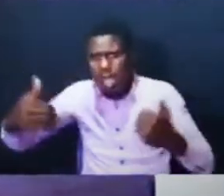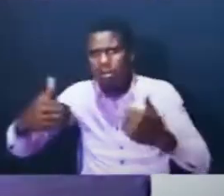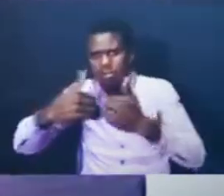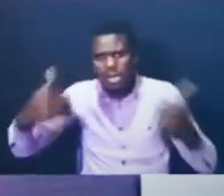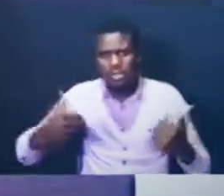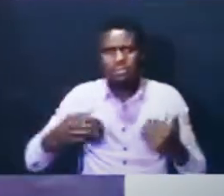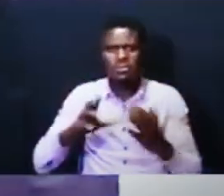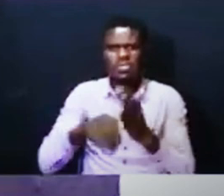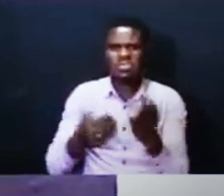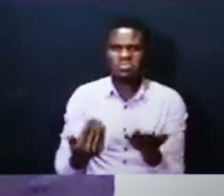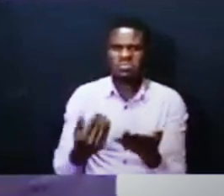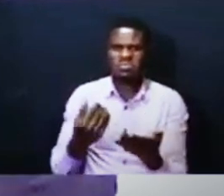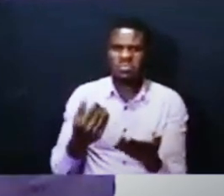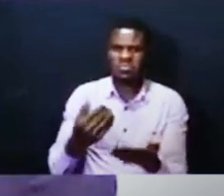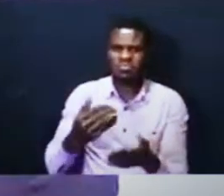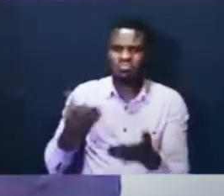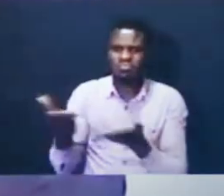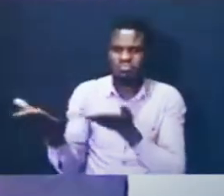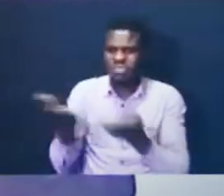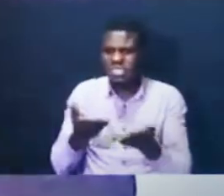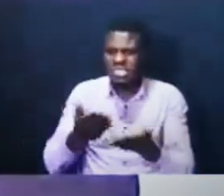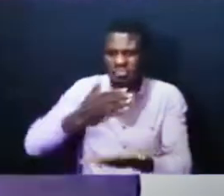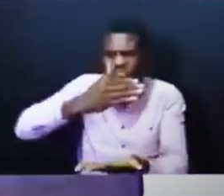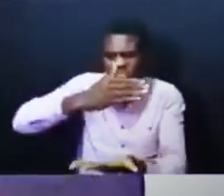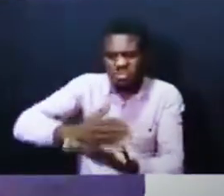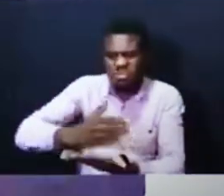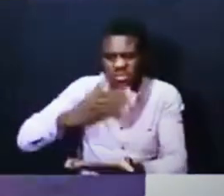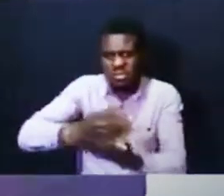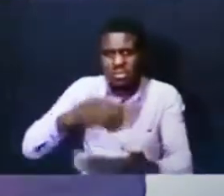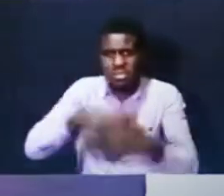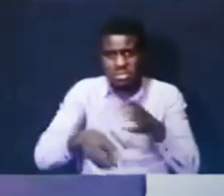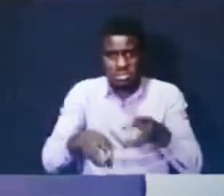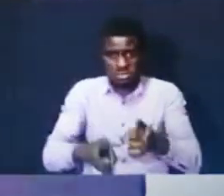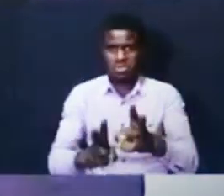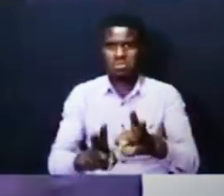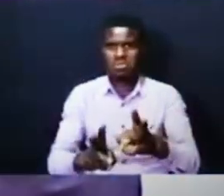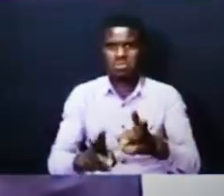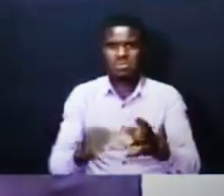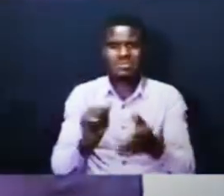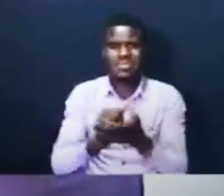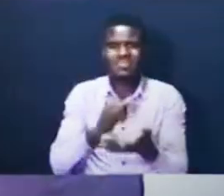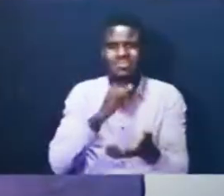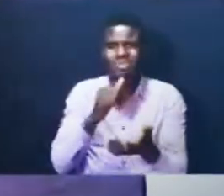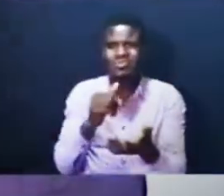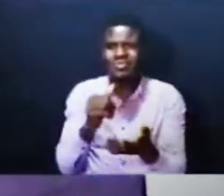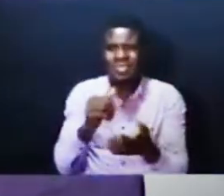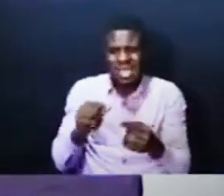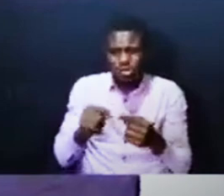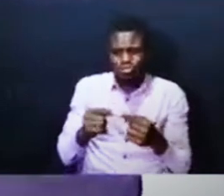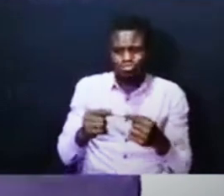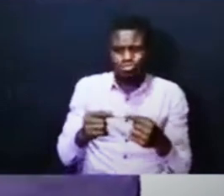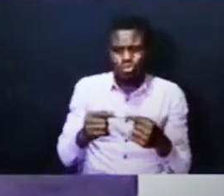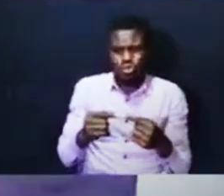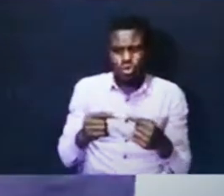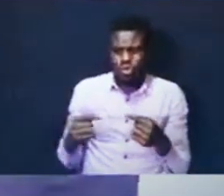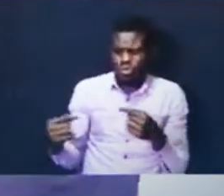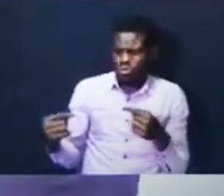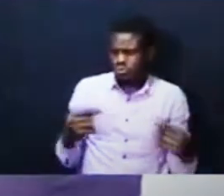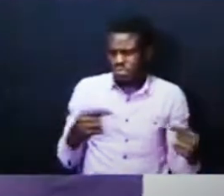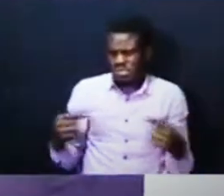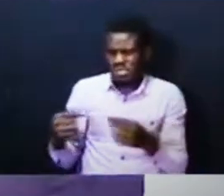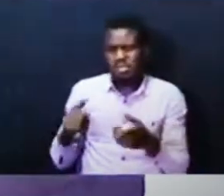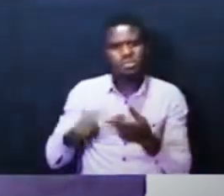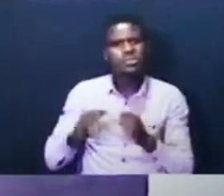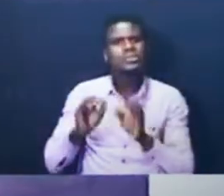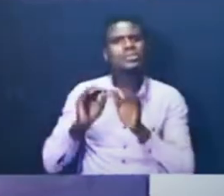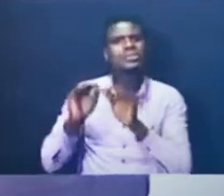are contrary to the teaching you have learned. Keep away from them. And so, and you know me too, for say, Monkari wa,